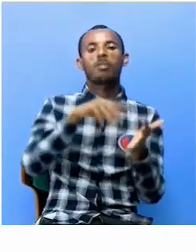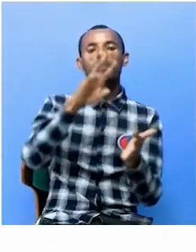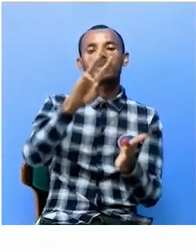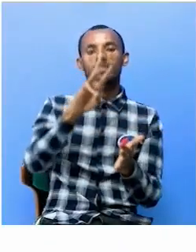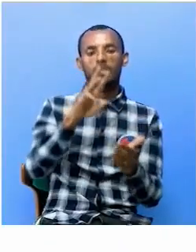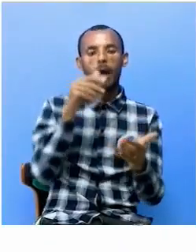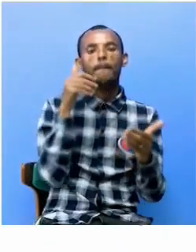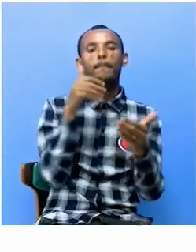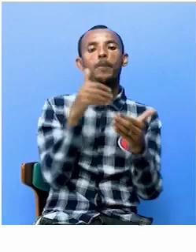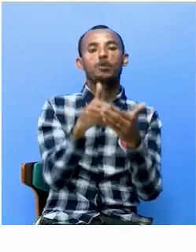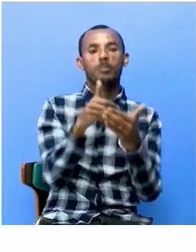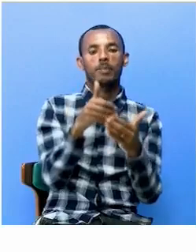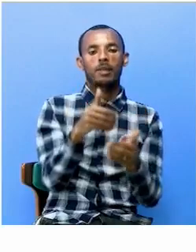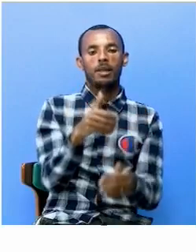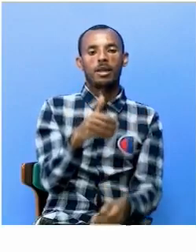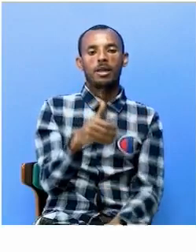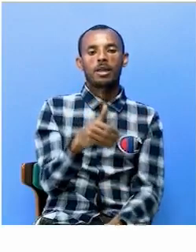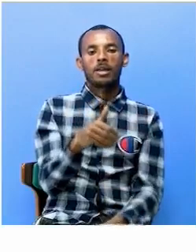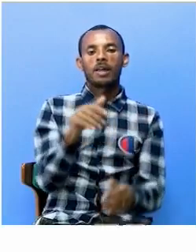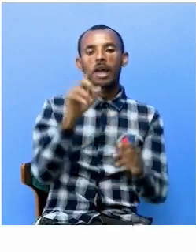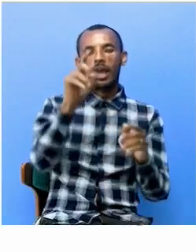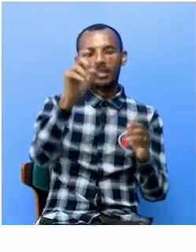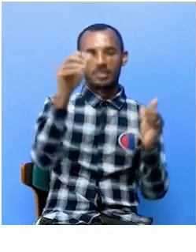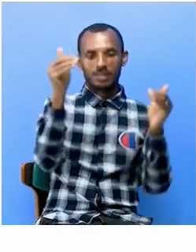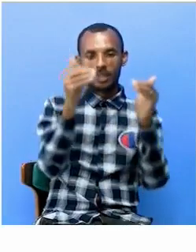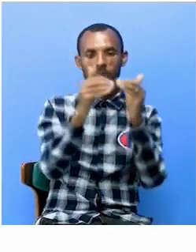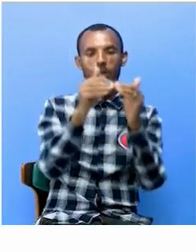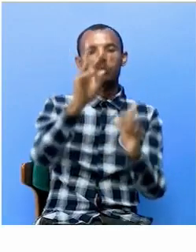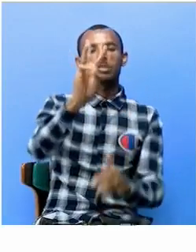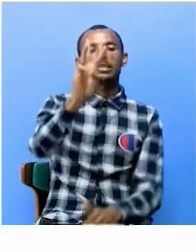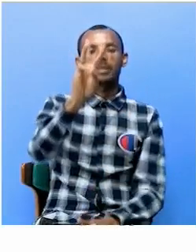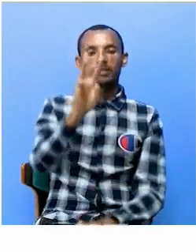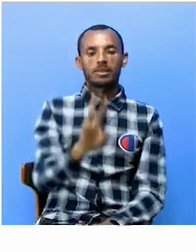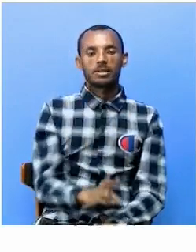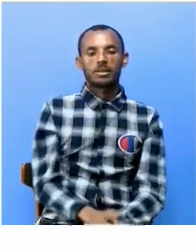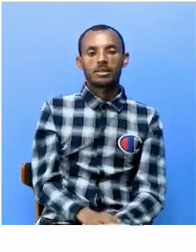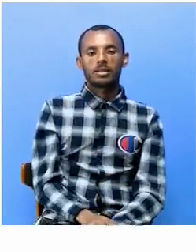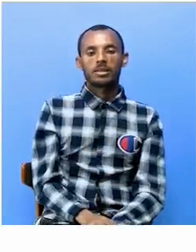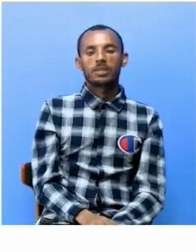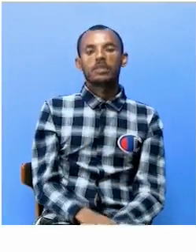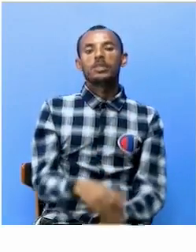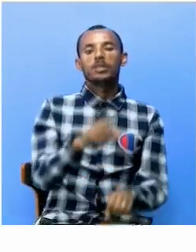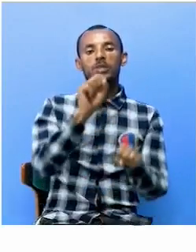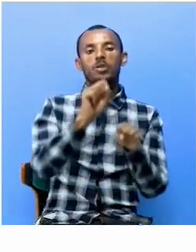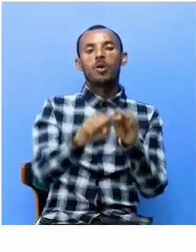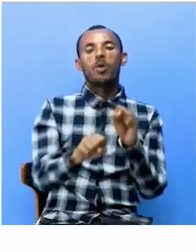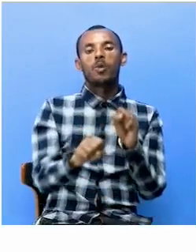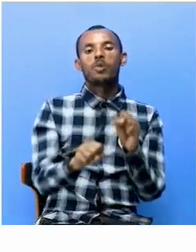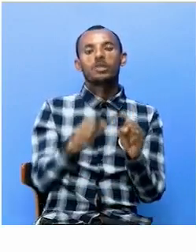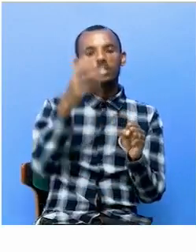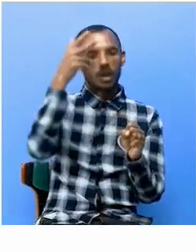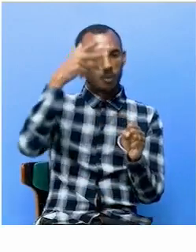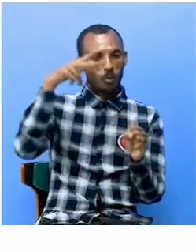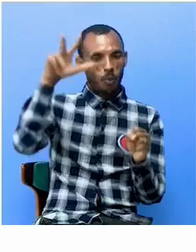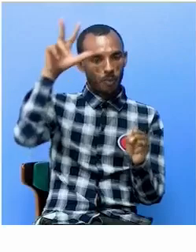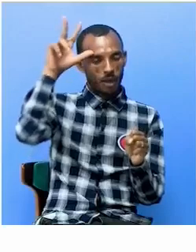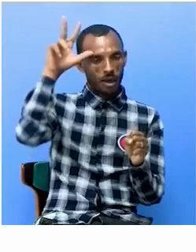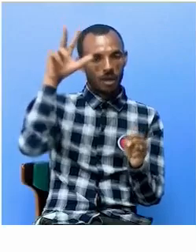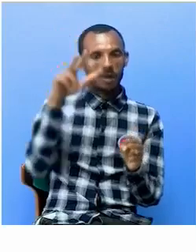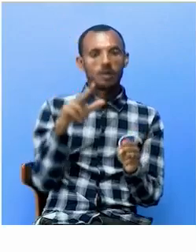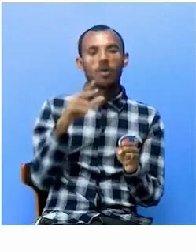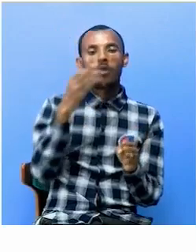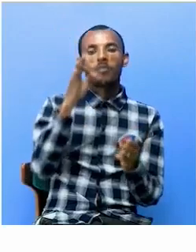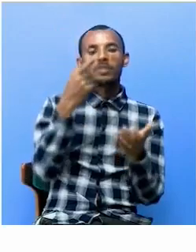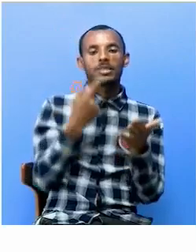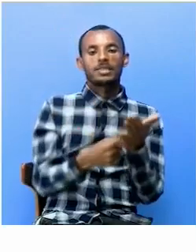is approximately x is equal to 6, okay? So the cube